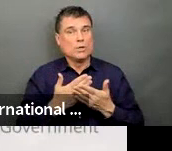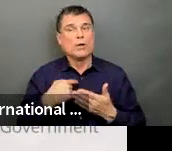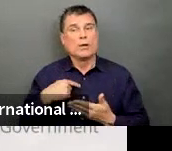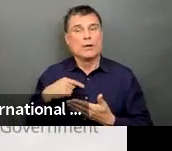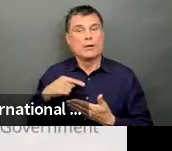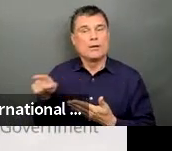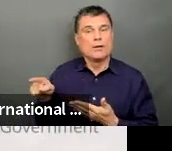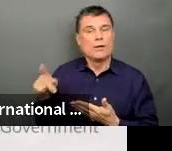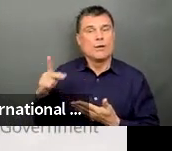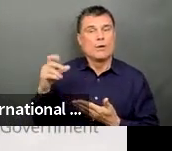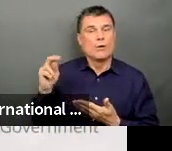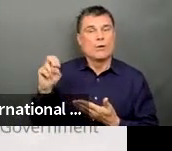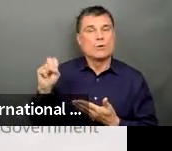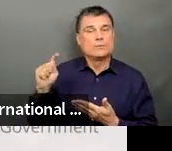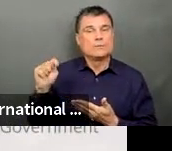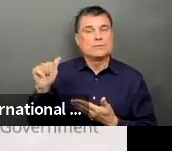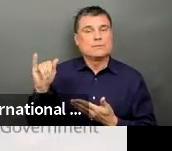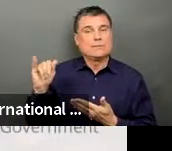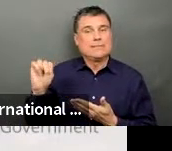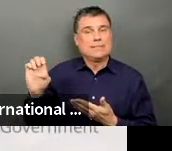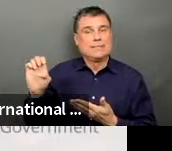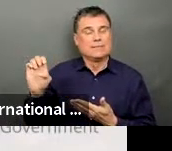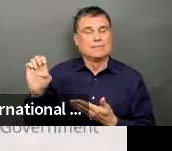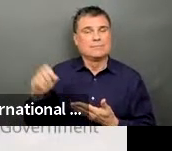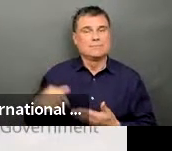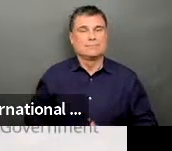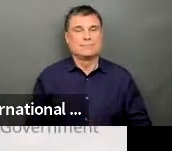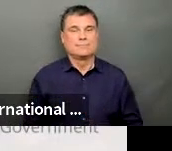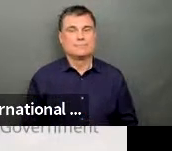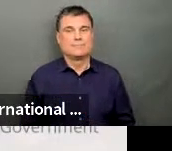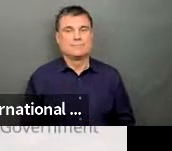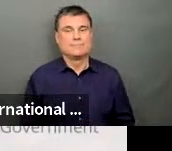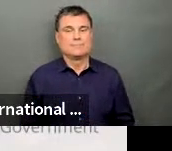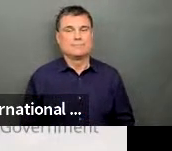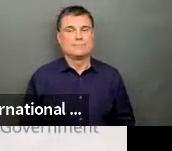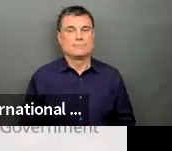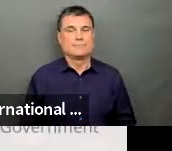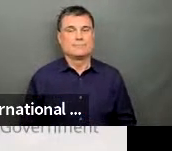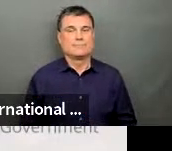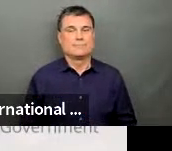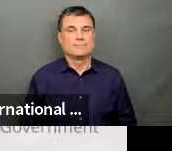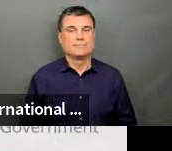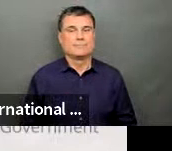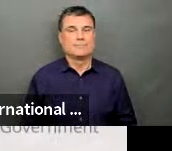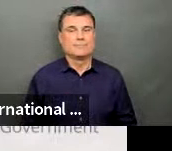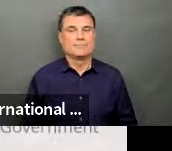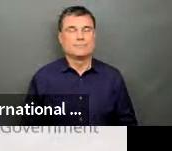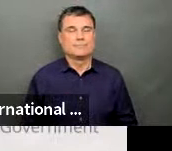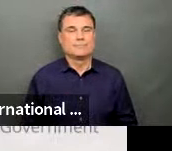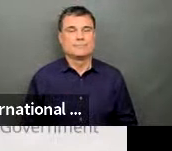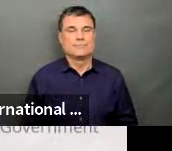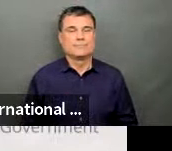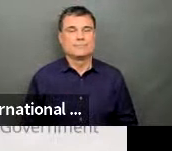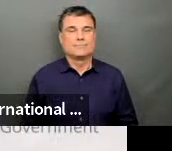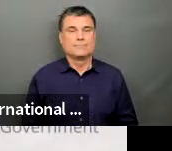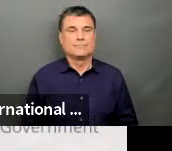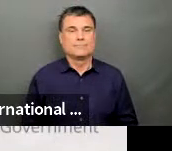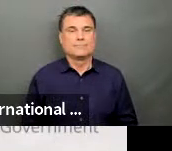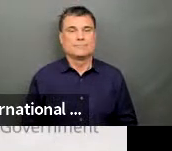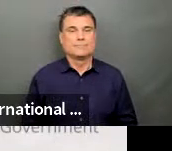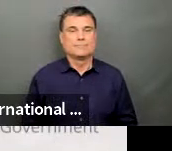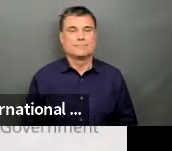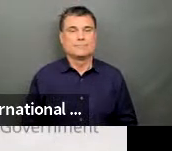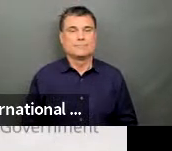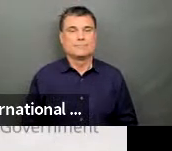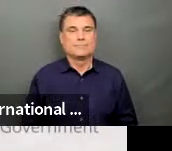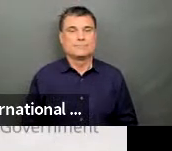Konstantin, hold on. Okay, I'm switched to Russian channel. It says, Konstantin, it says you're not, hold on, you're not in.